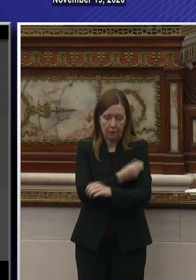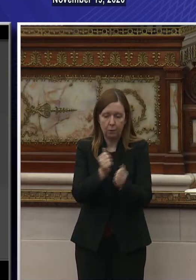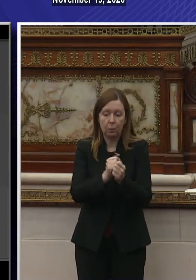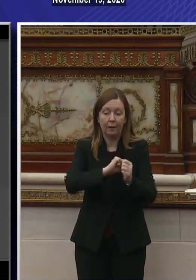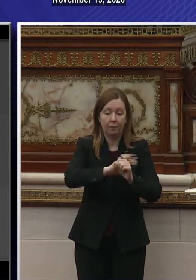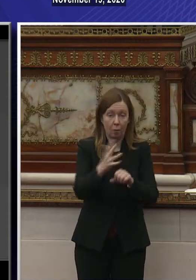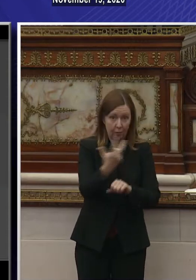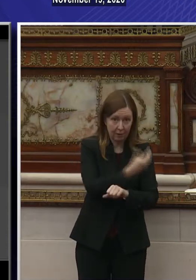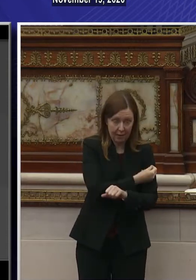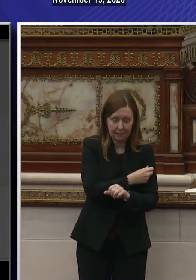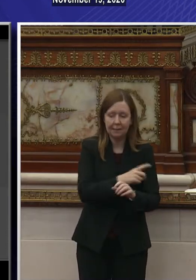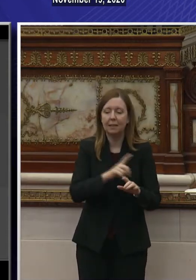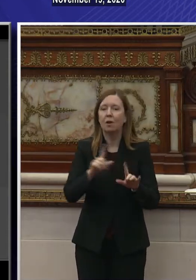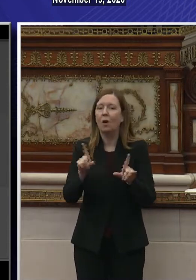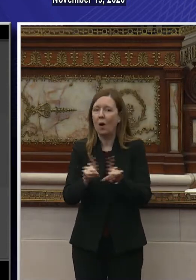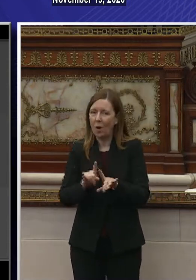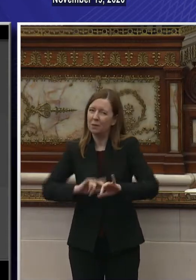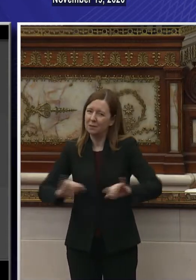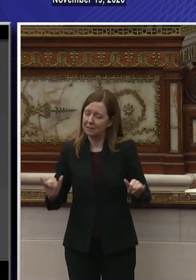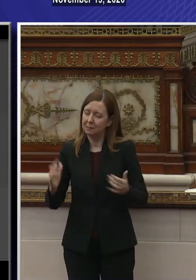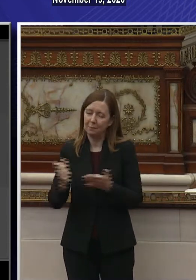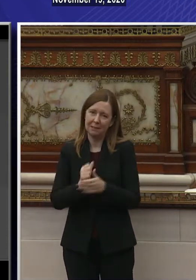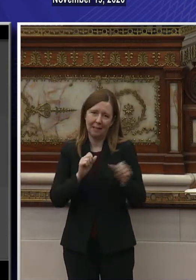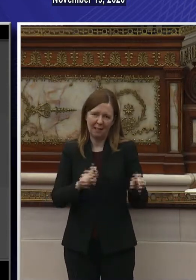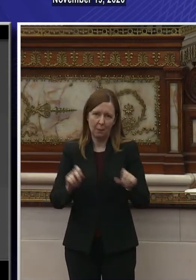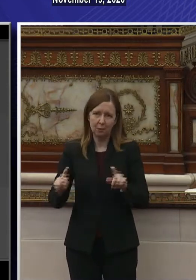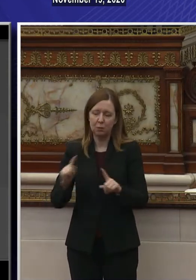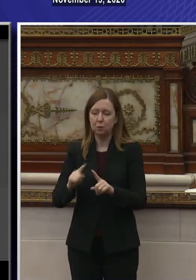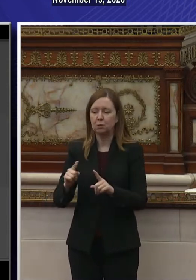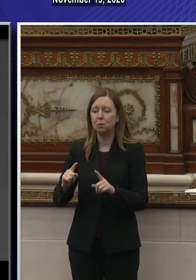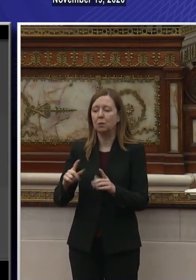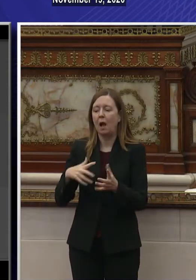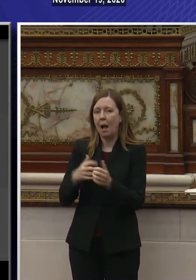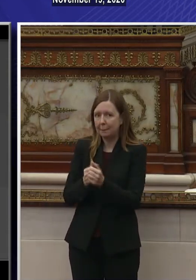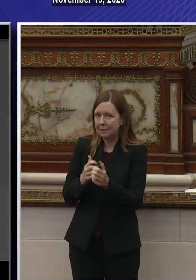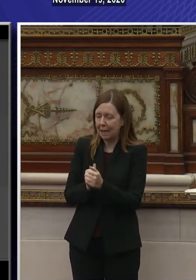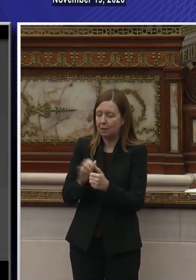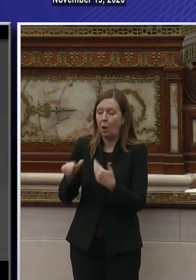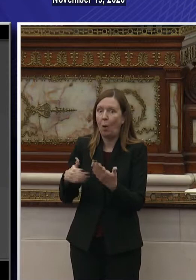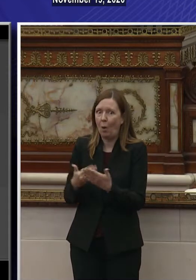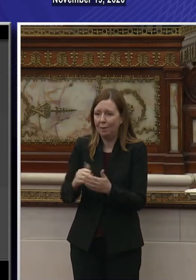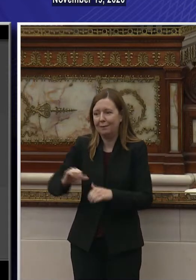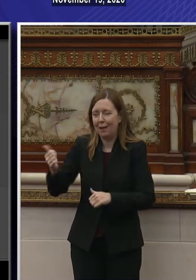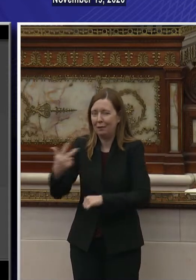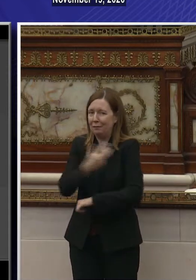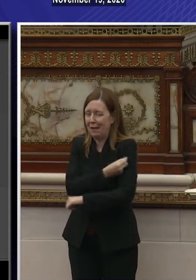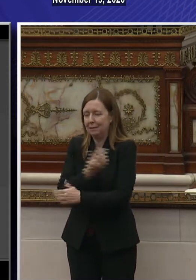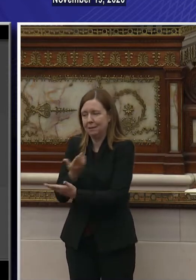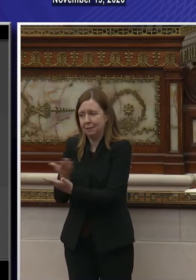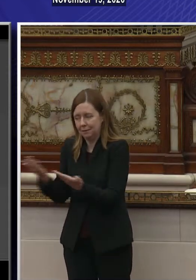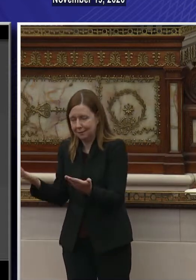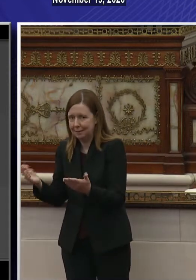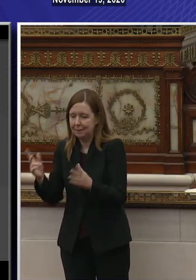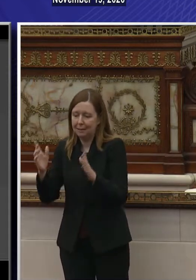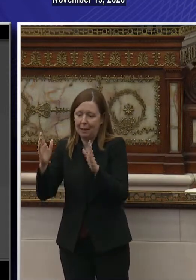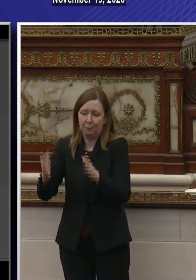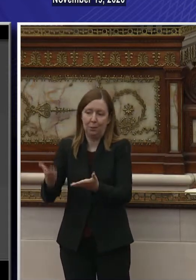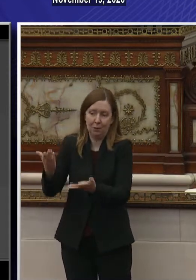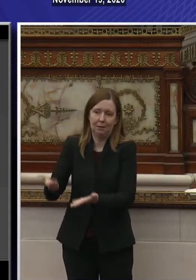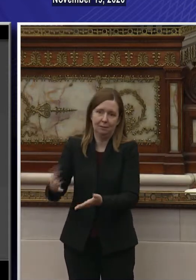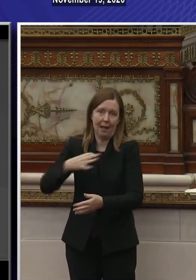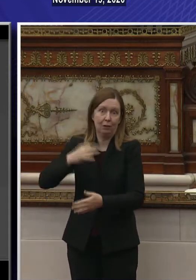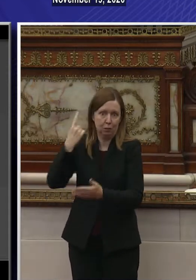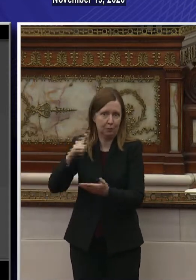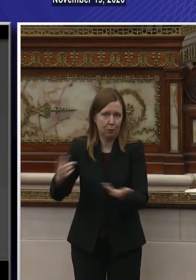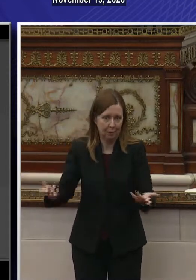COVID-19 vaccine are also taking that opportunity to update all of the other vaccines that a person might be